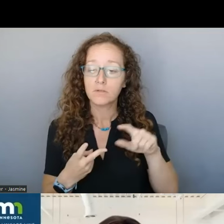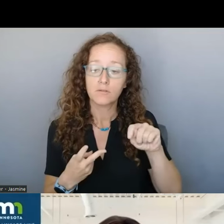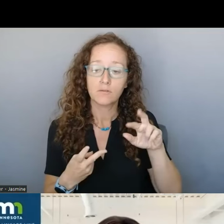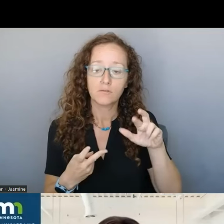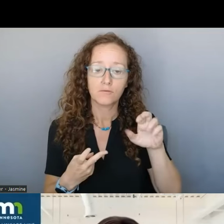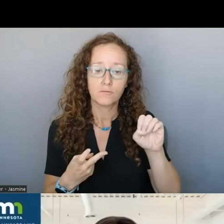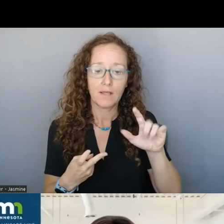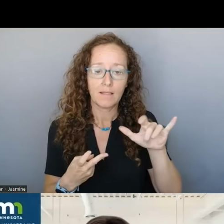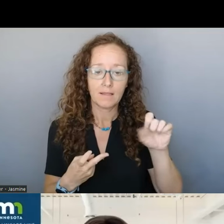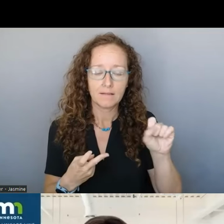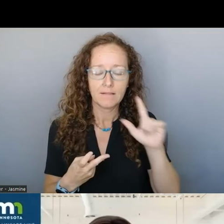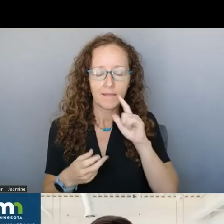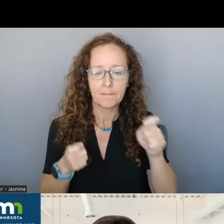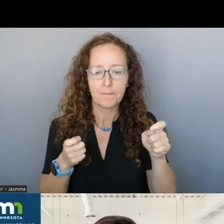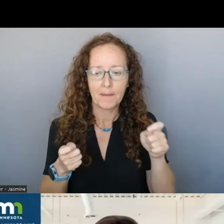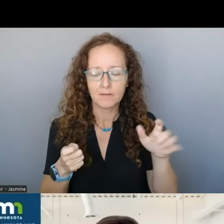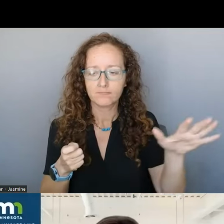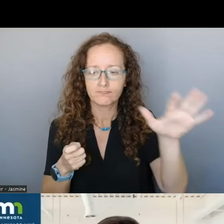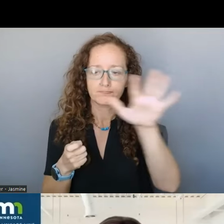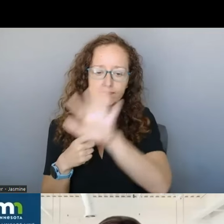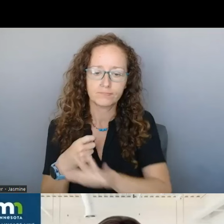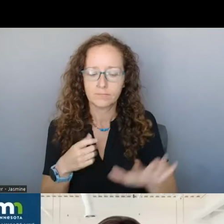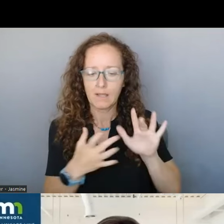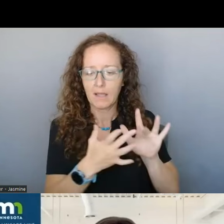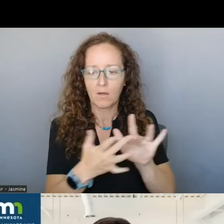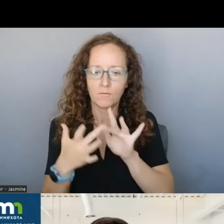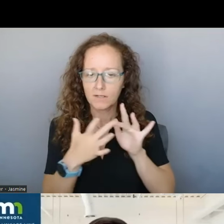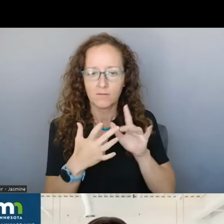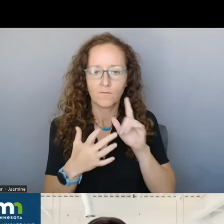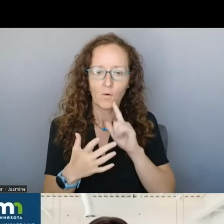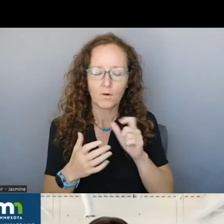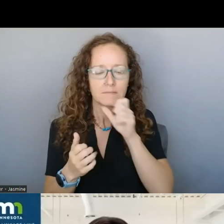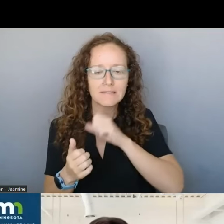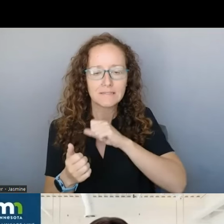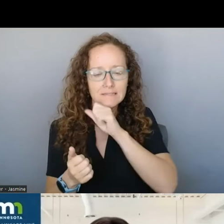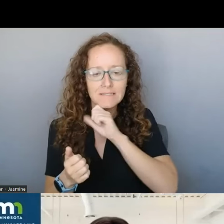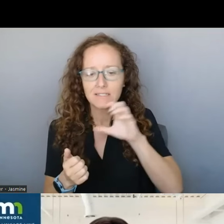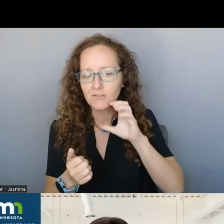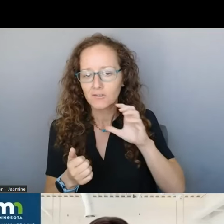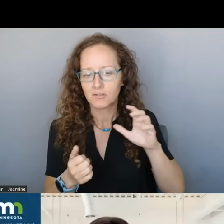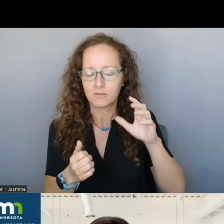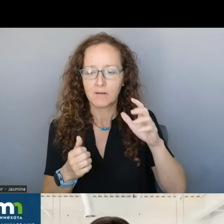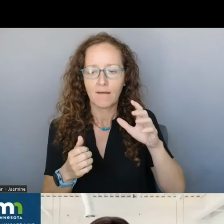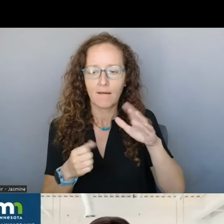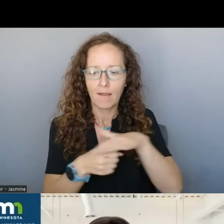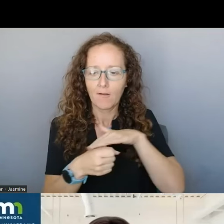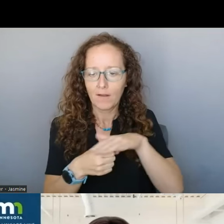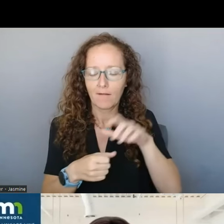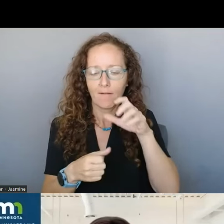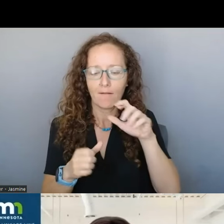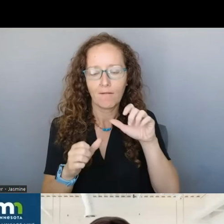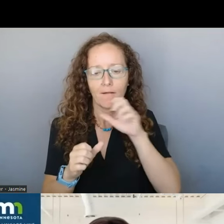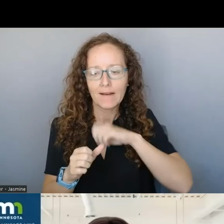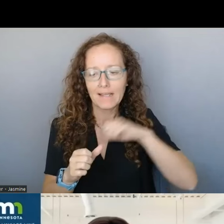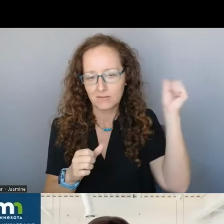is Amanda. I am a community outreach specialist with Trellis. And I work with the Senior Linkage Line to bring free information